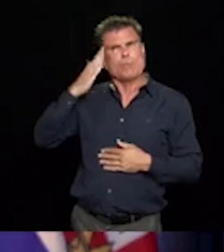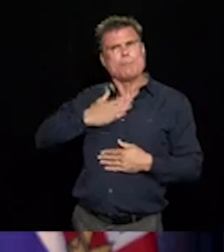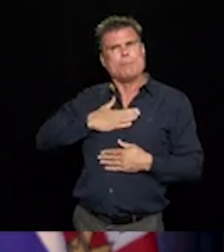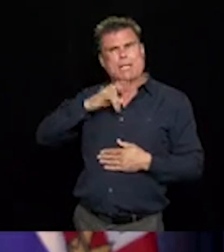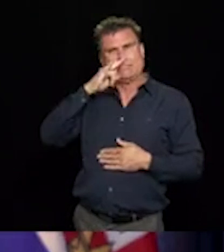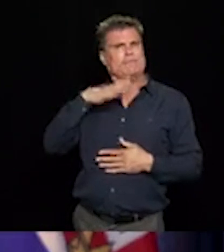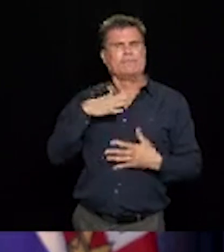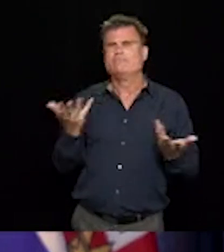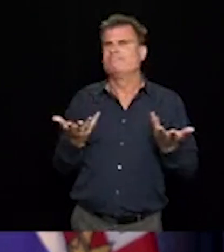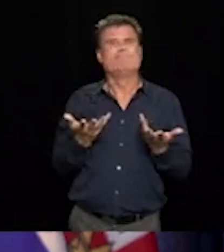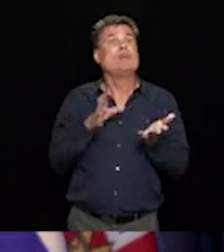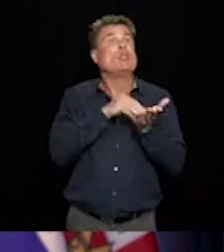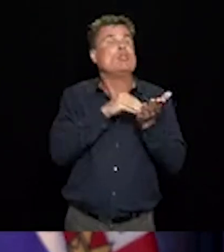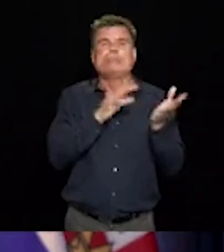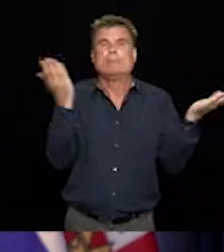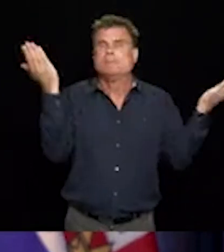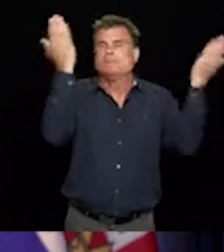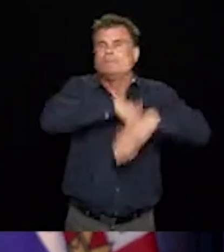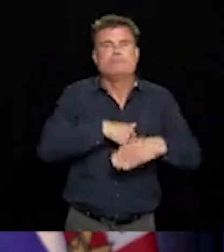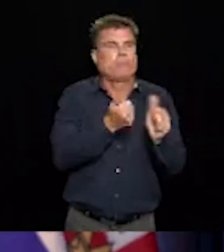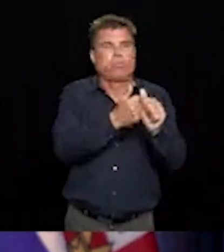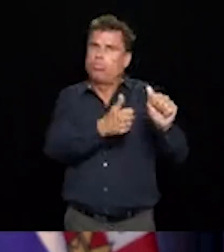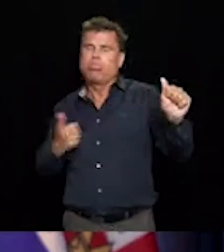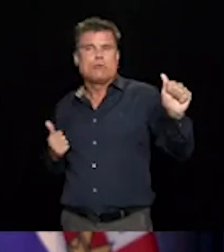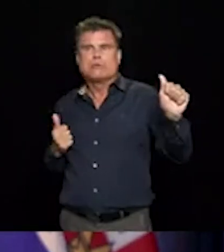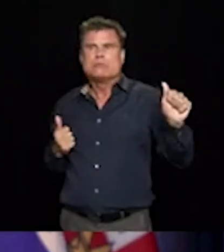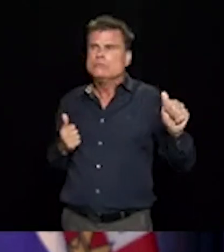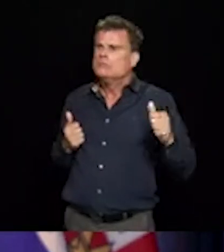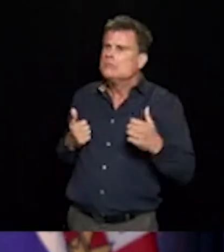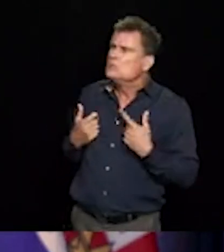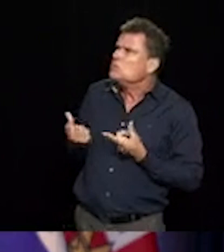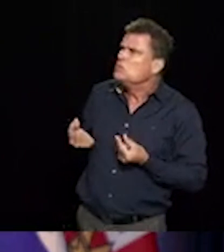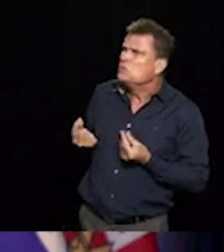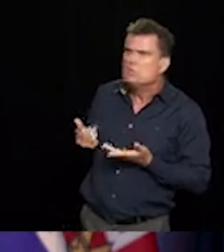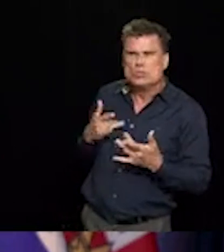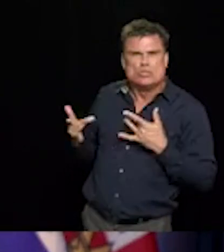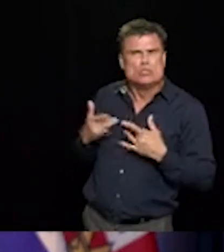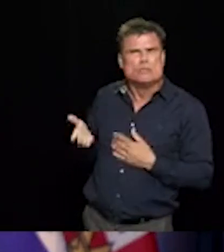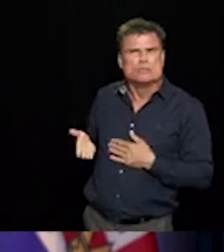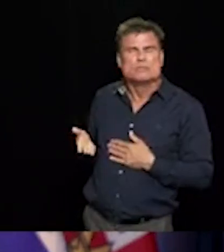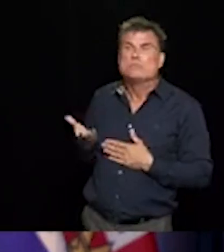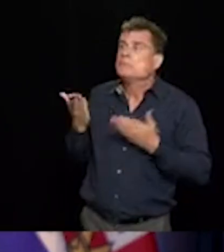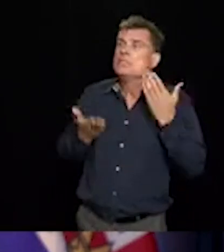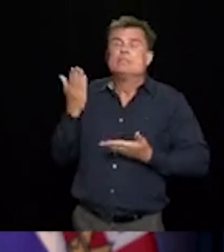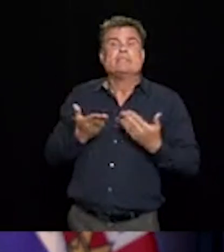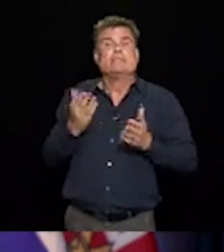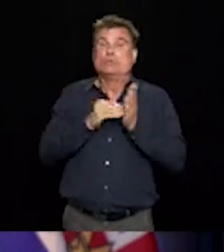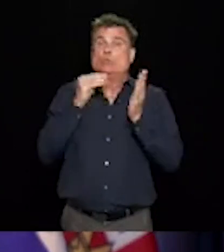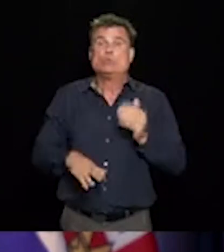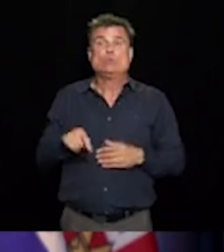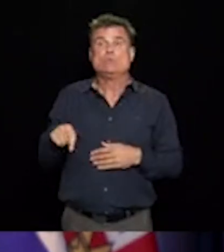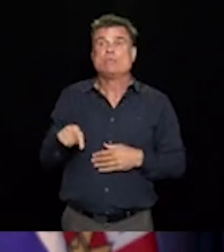the kids can stay at home, in situations where families have someone with a health condition until January,